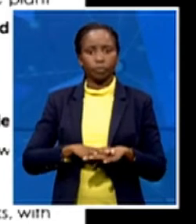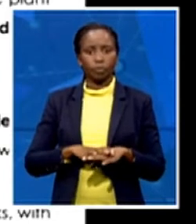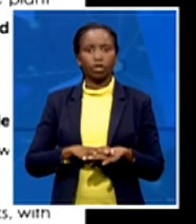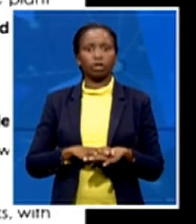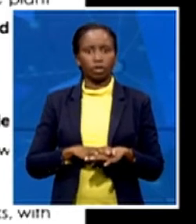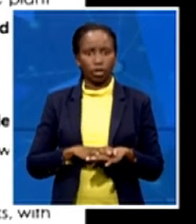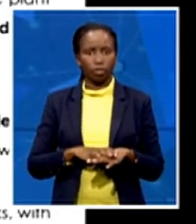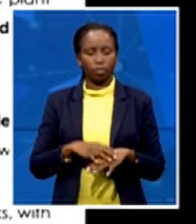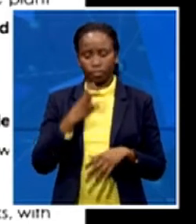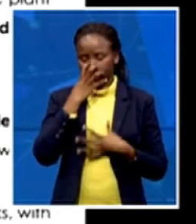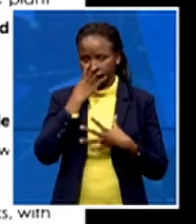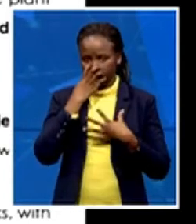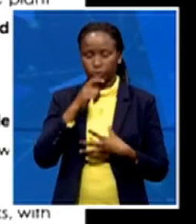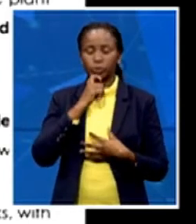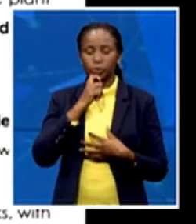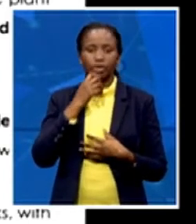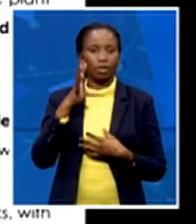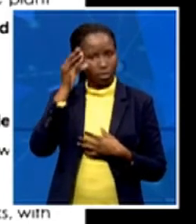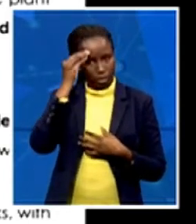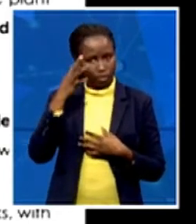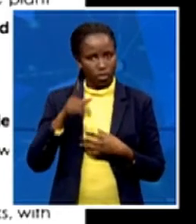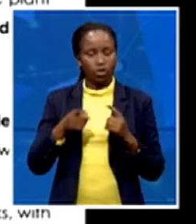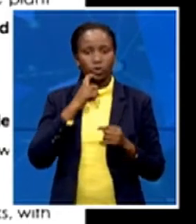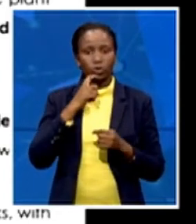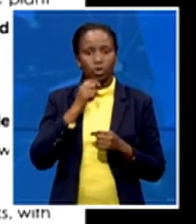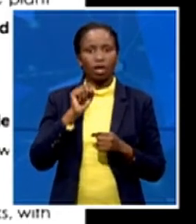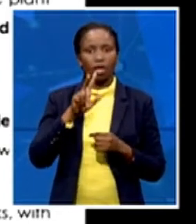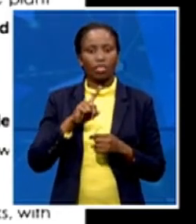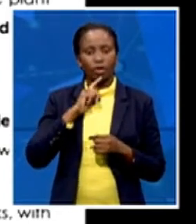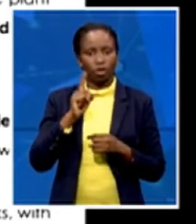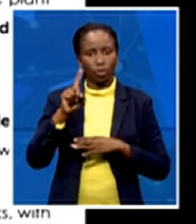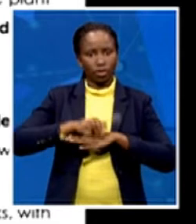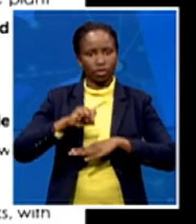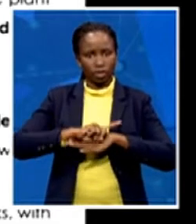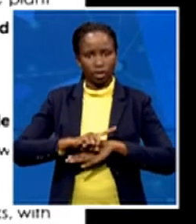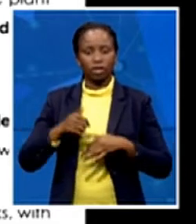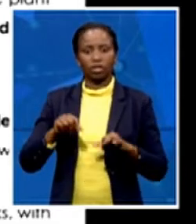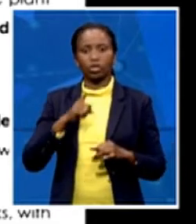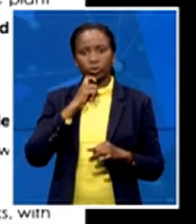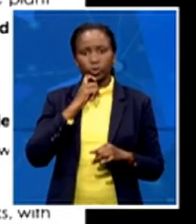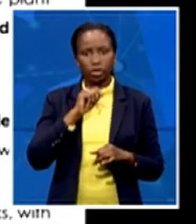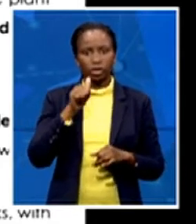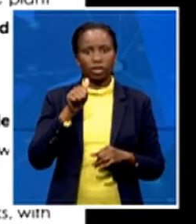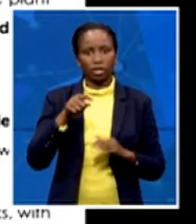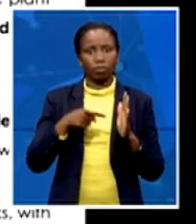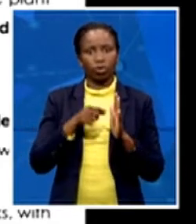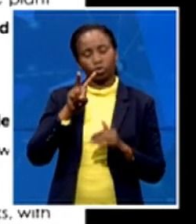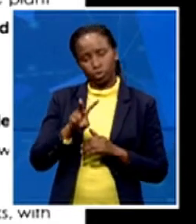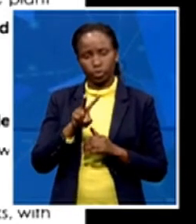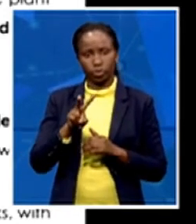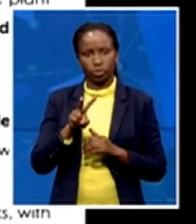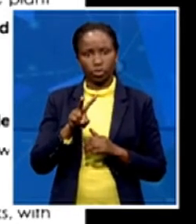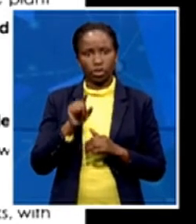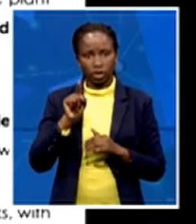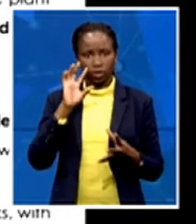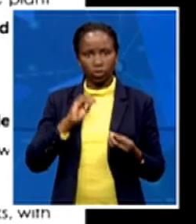day. The public sector alone is using 15.2 tons a day. That's compared to the 51 tons we used in the first week in January, which is the